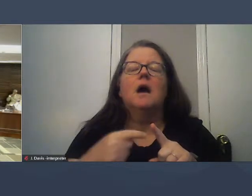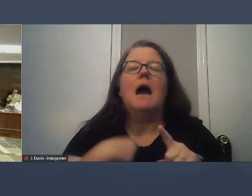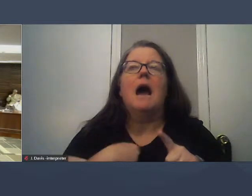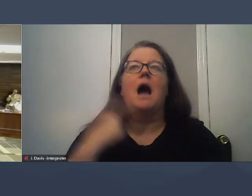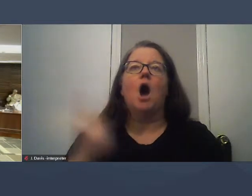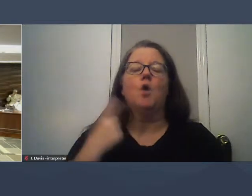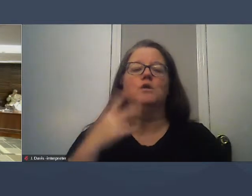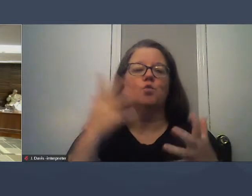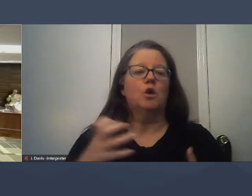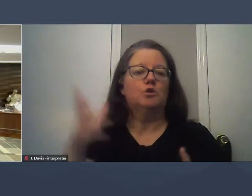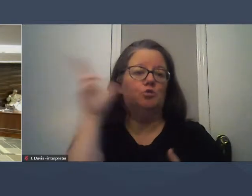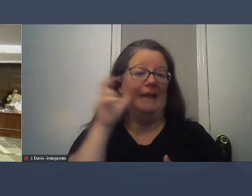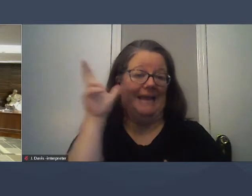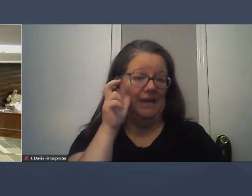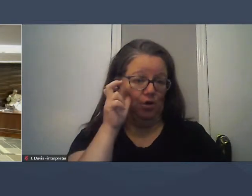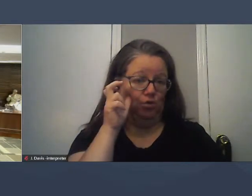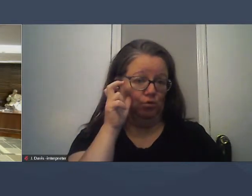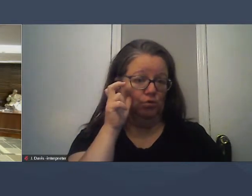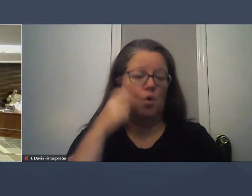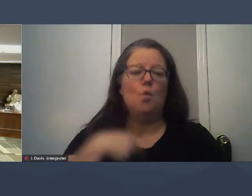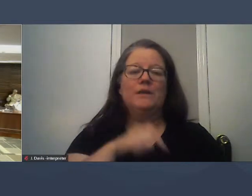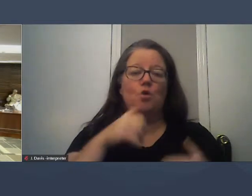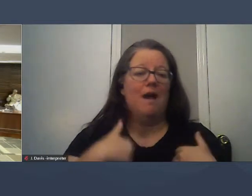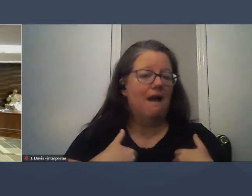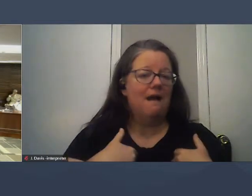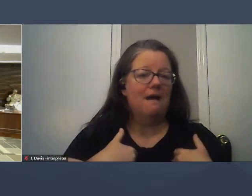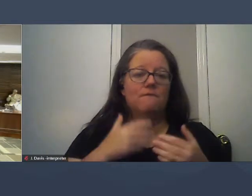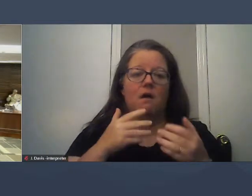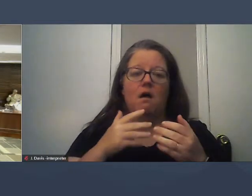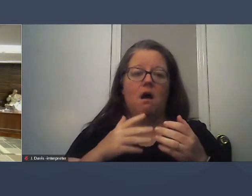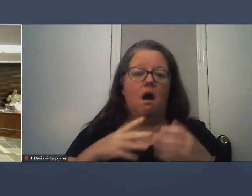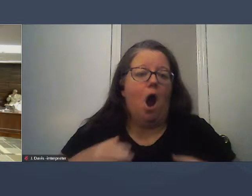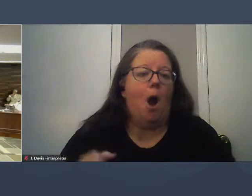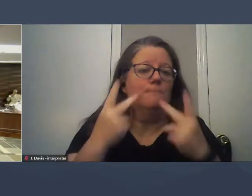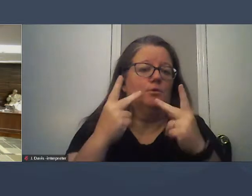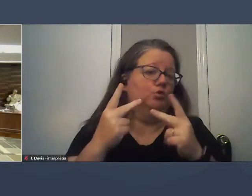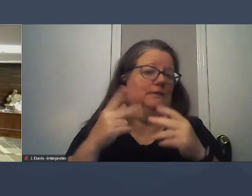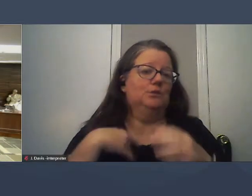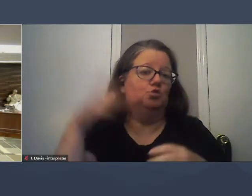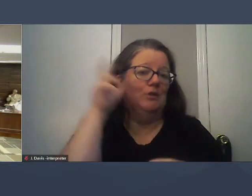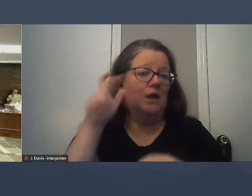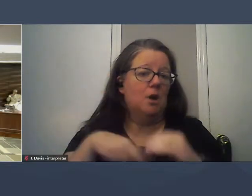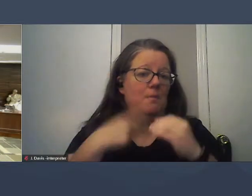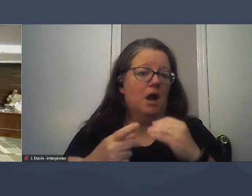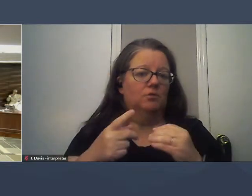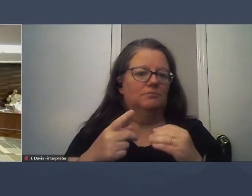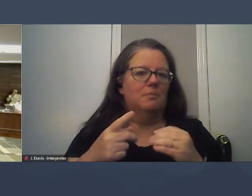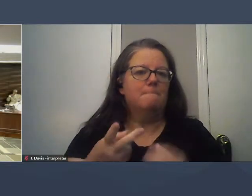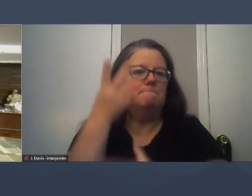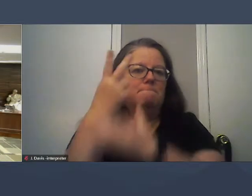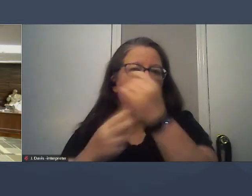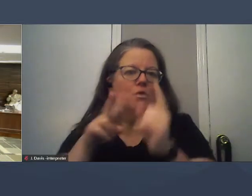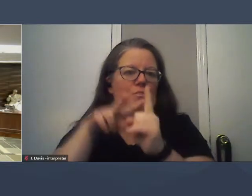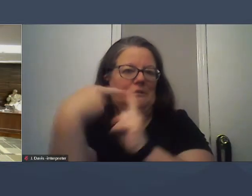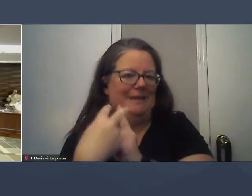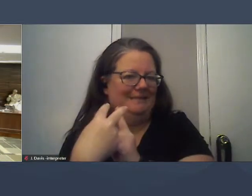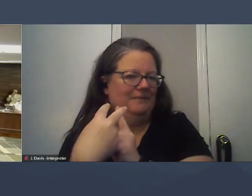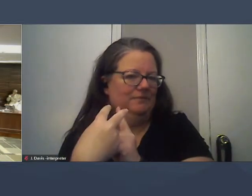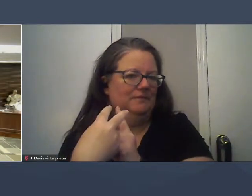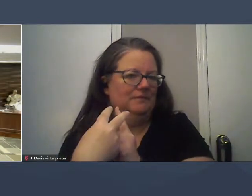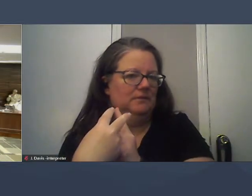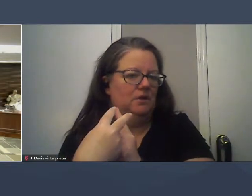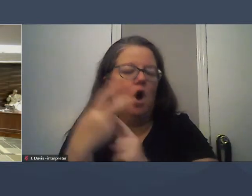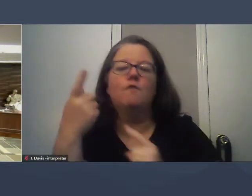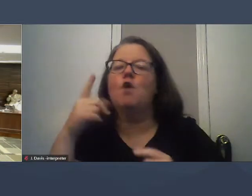to hear about, we don't have an opportunity to hear from both sides of this argument. We've heard from one side, we've been provided